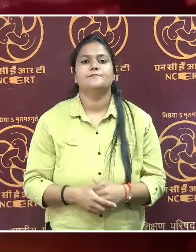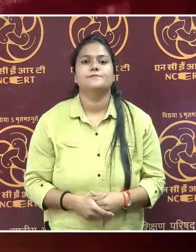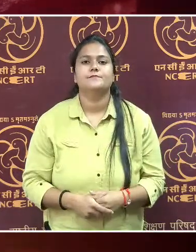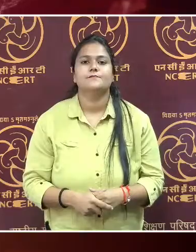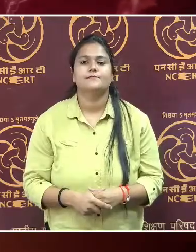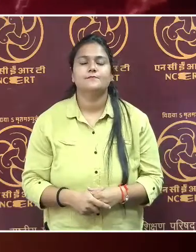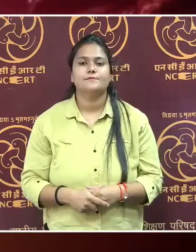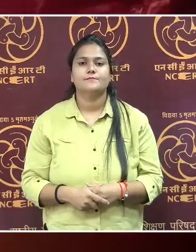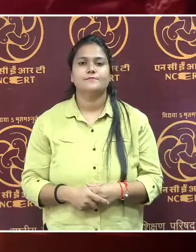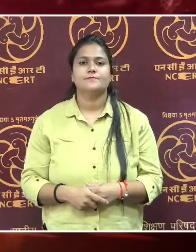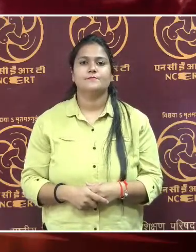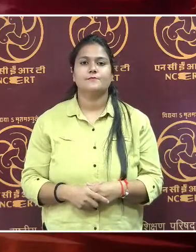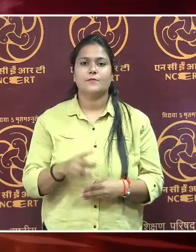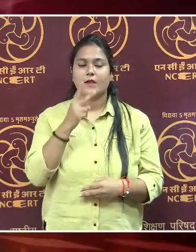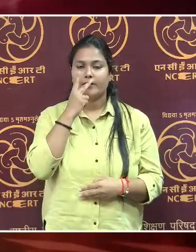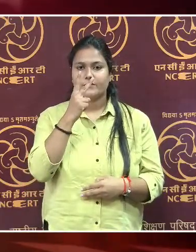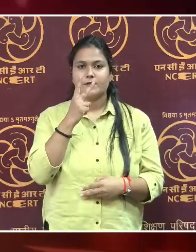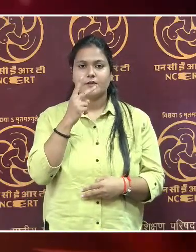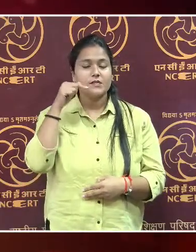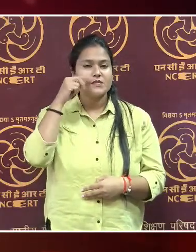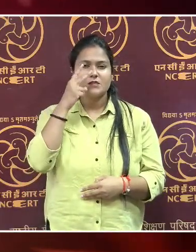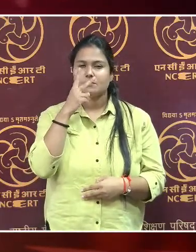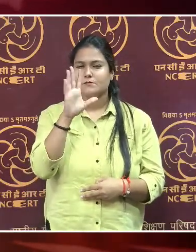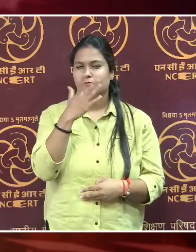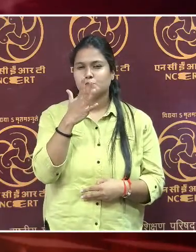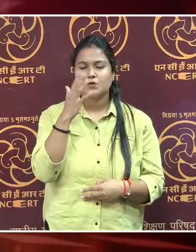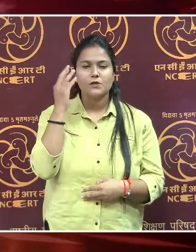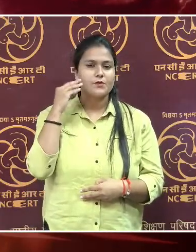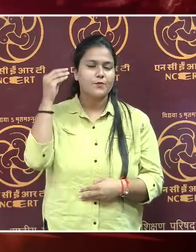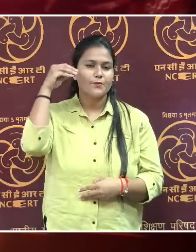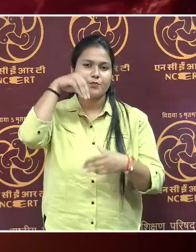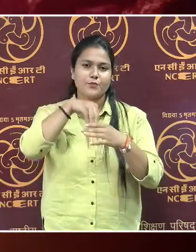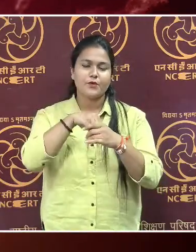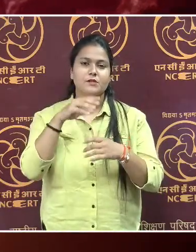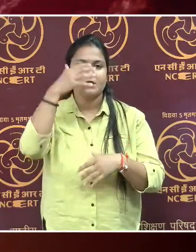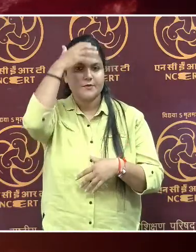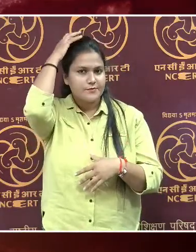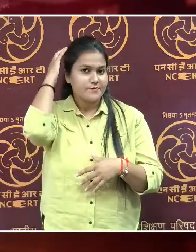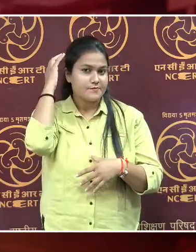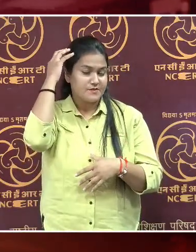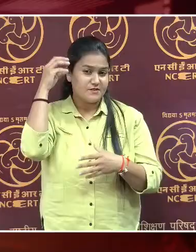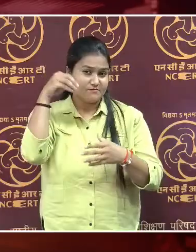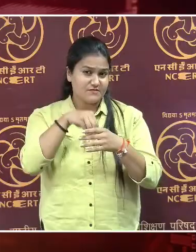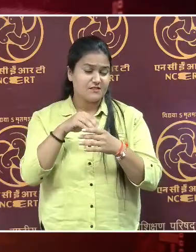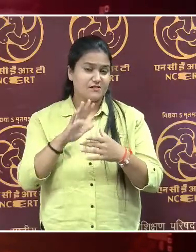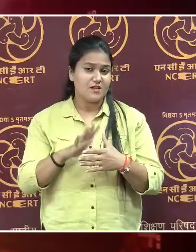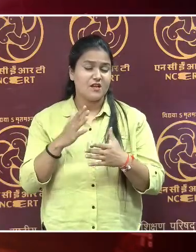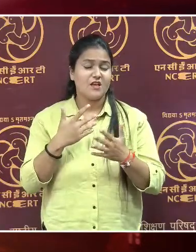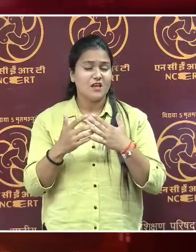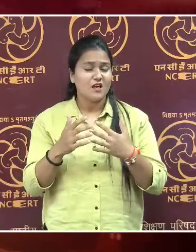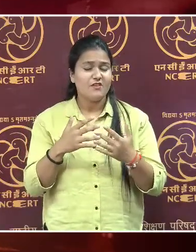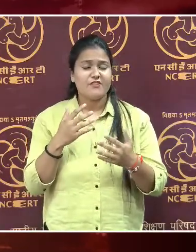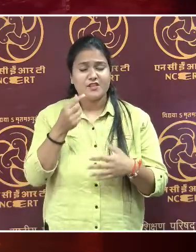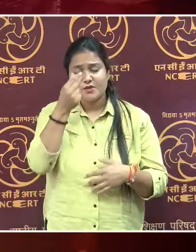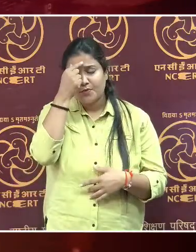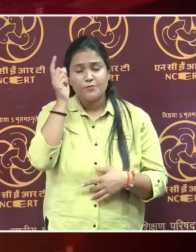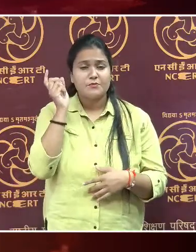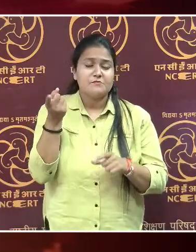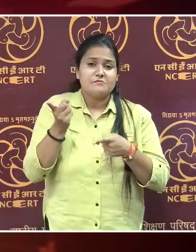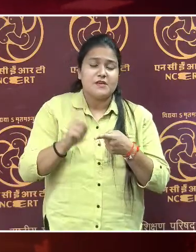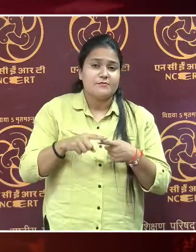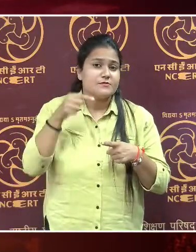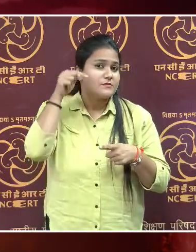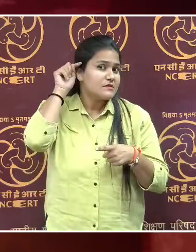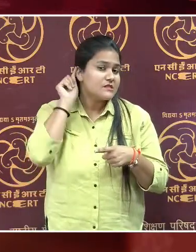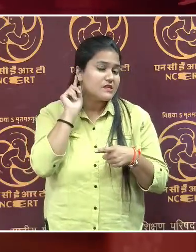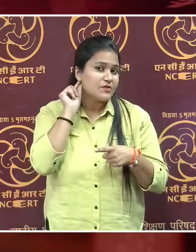structure which is not visible. Okay, so any problem that happens in our outer ear, which is not visible, or the